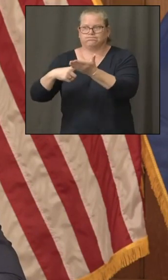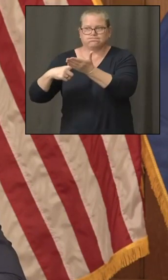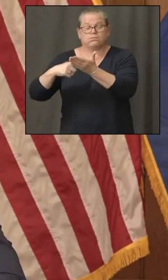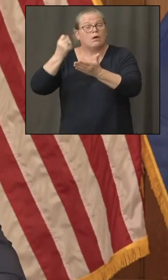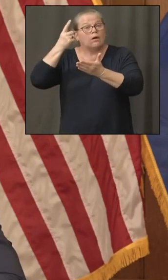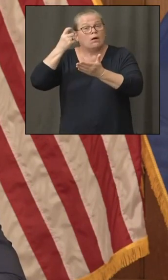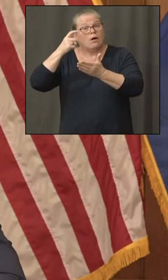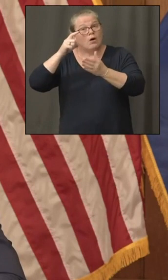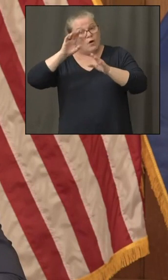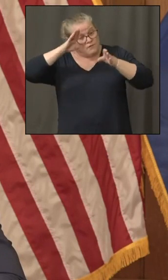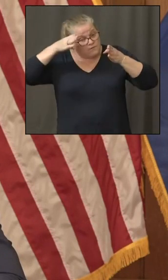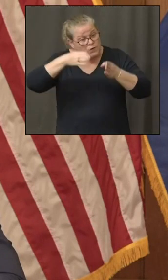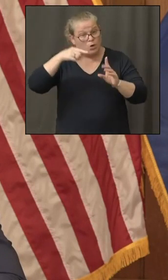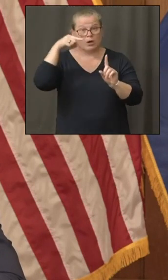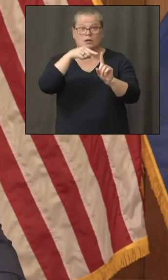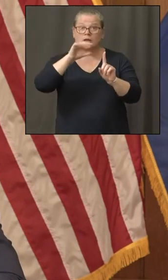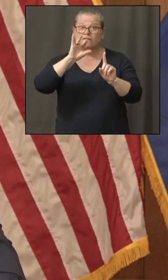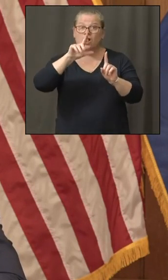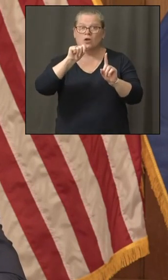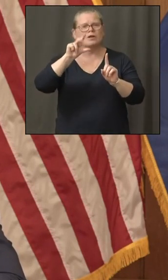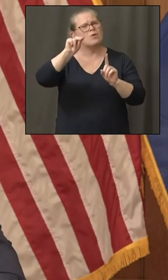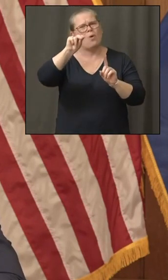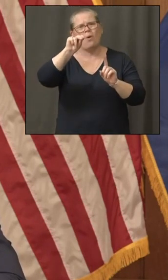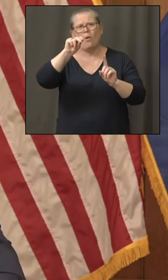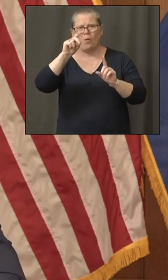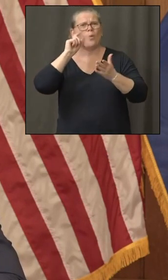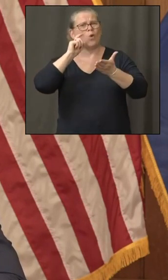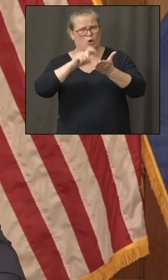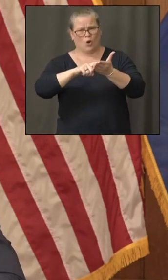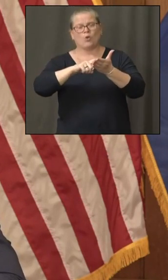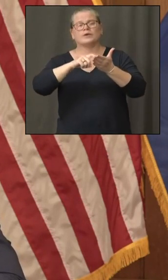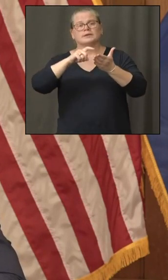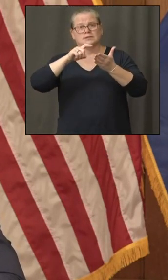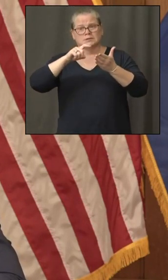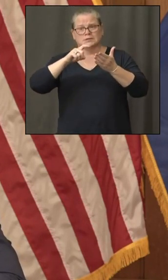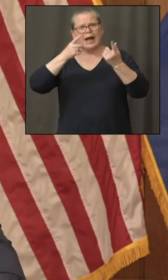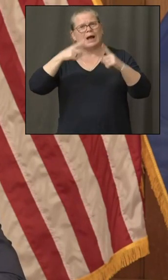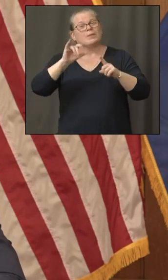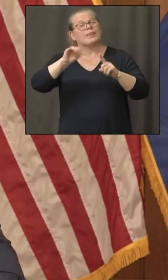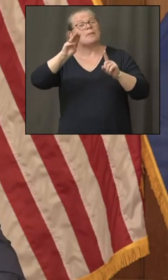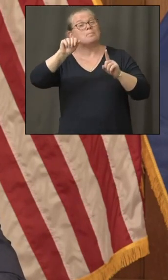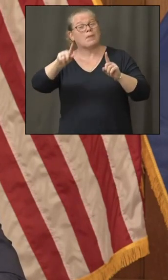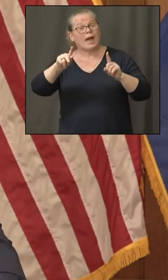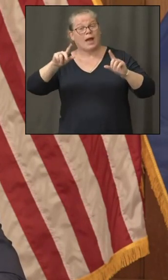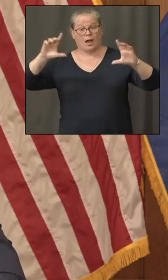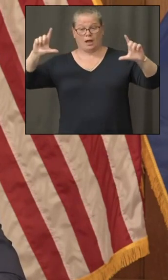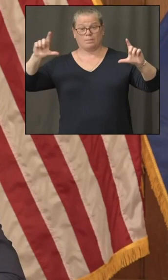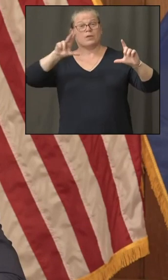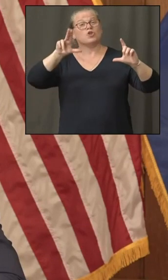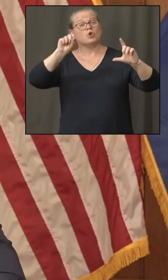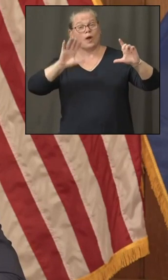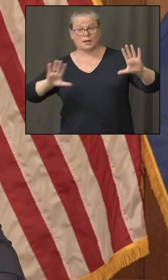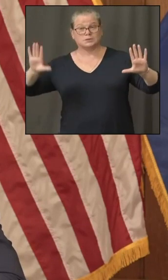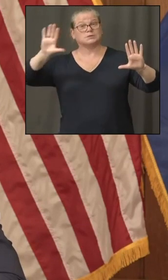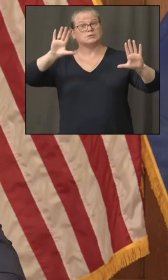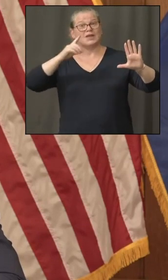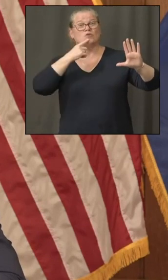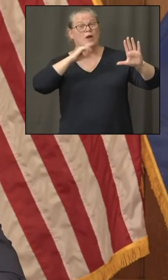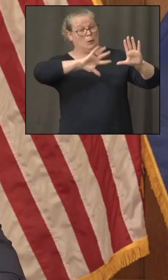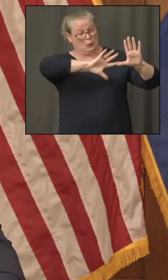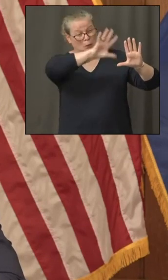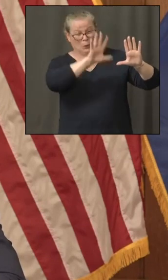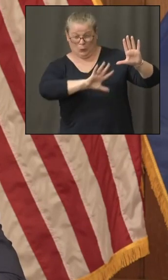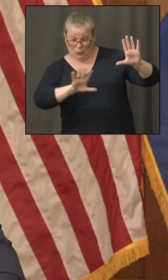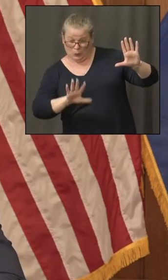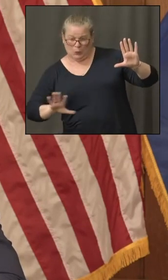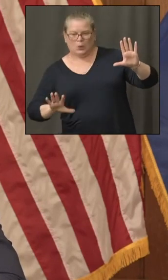just understand that we are seeing the infections rate, as the Governor showed in that map that is read, in various places all across our